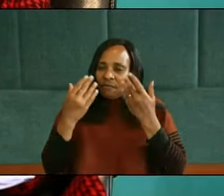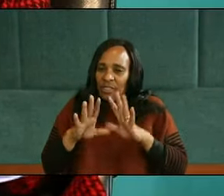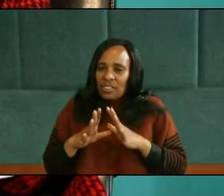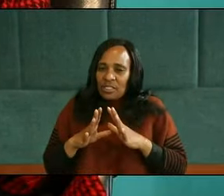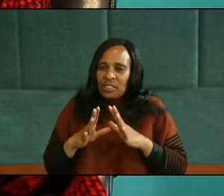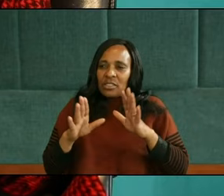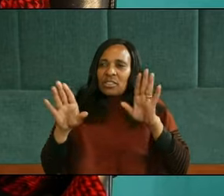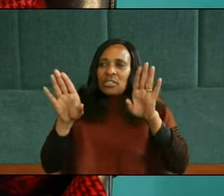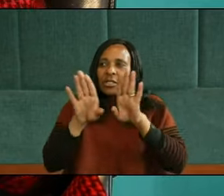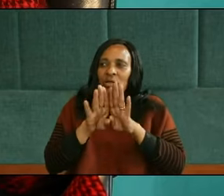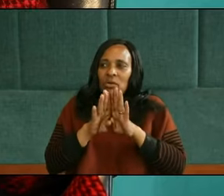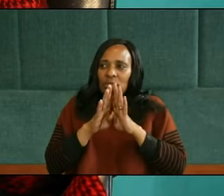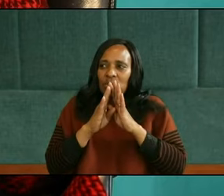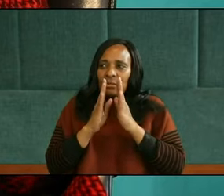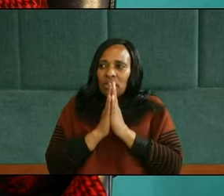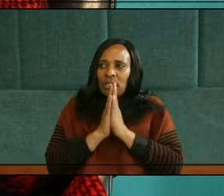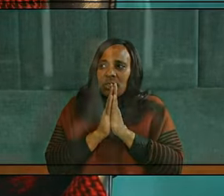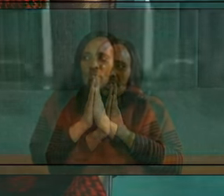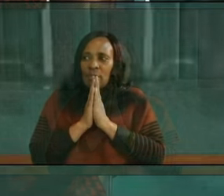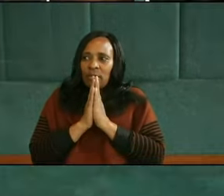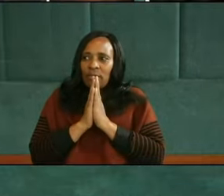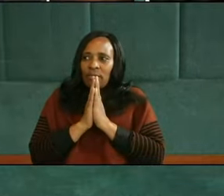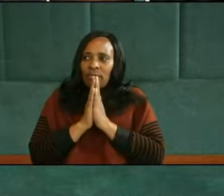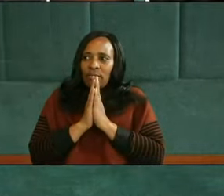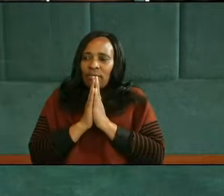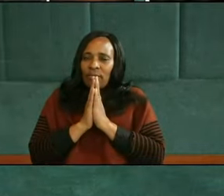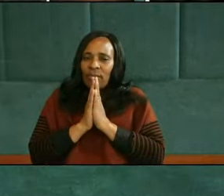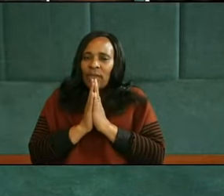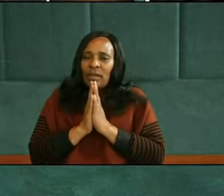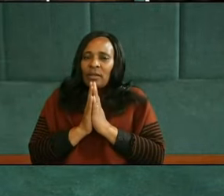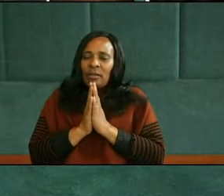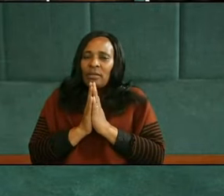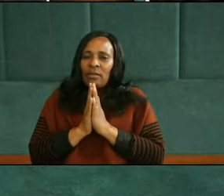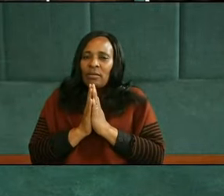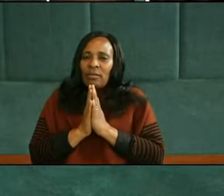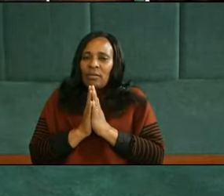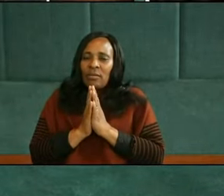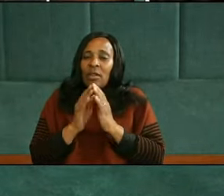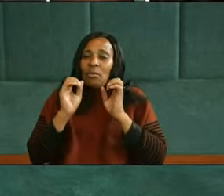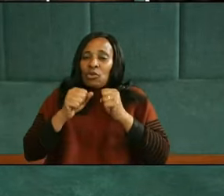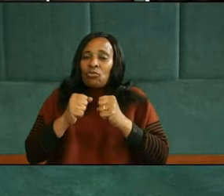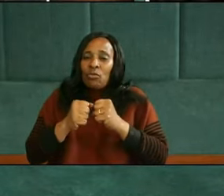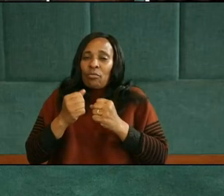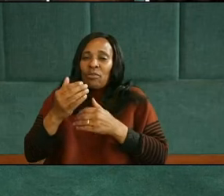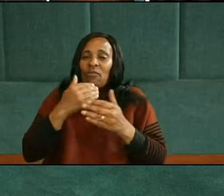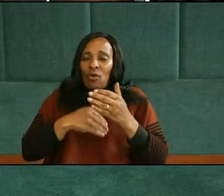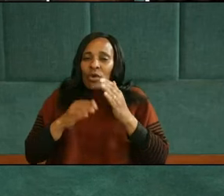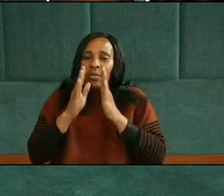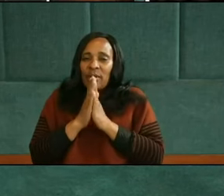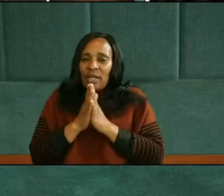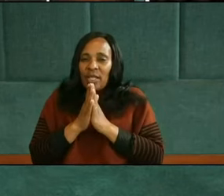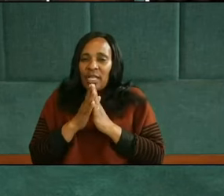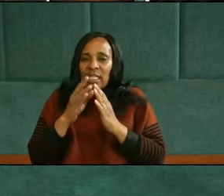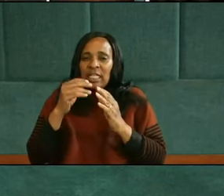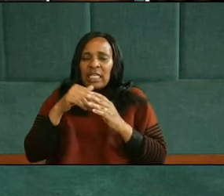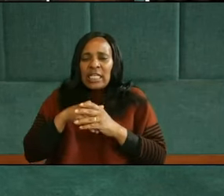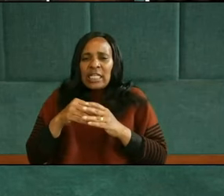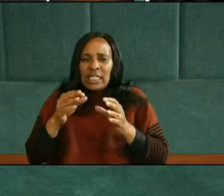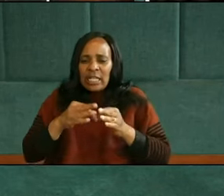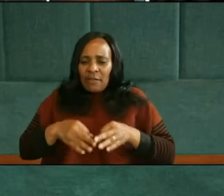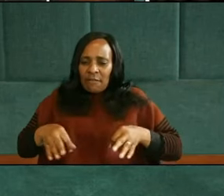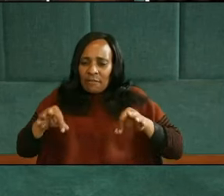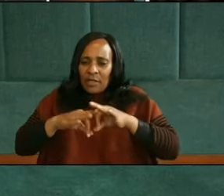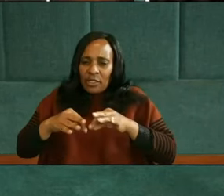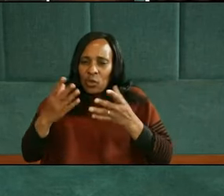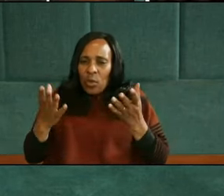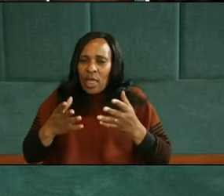to close for us in prayer. Just before we pray, I'd like us to read the further insight. Mm-hmm. It says, in the fields where the